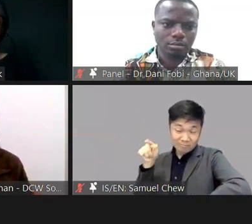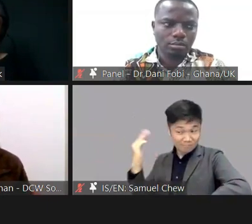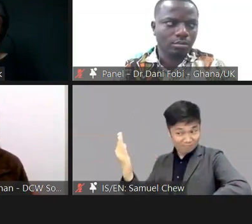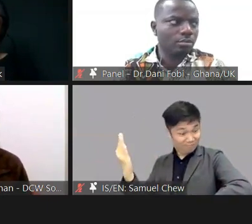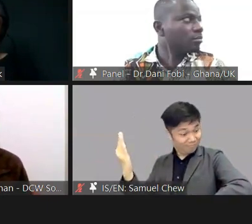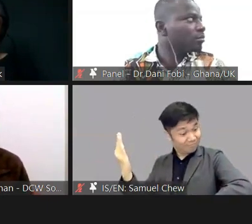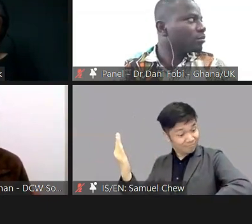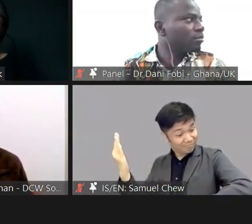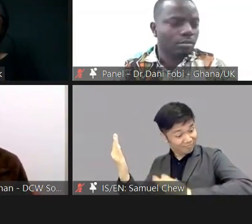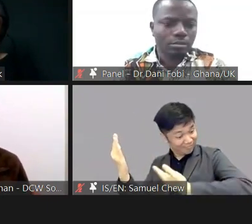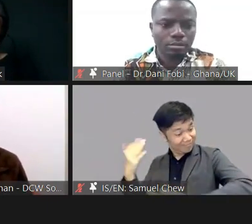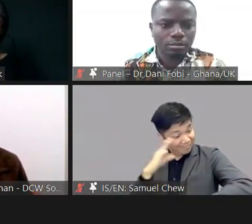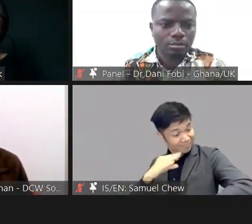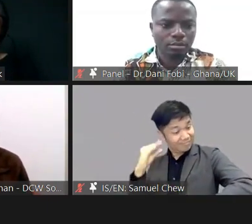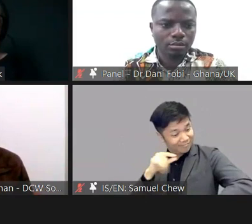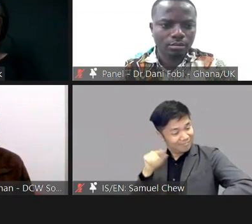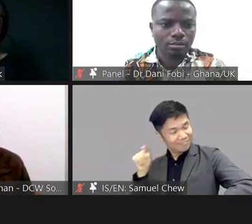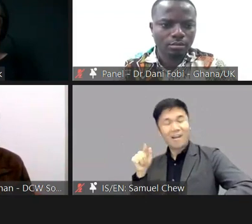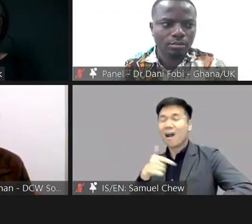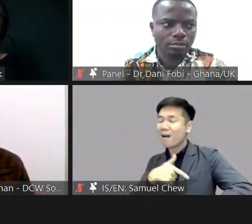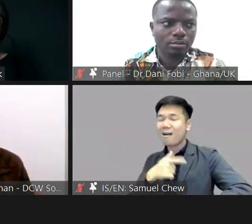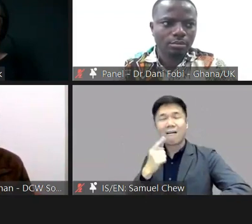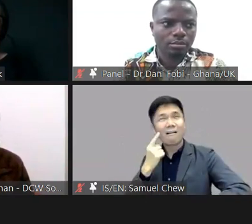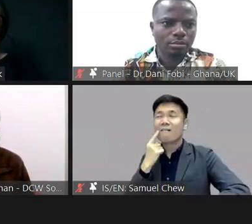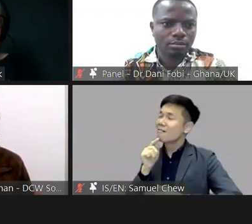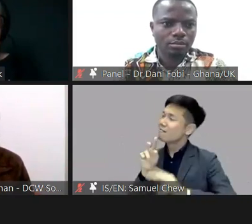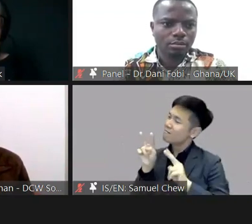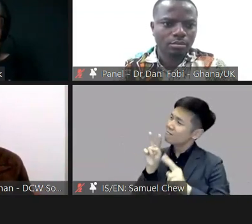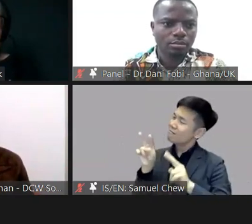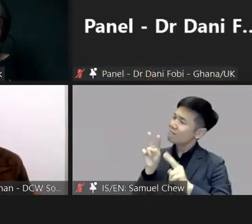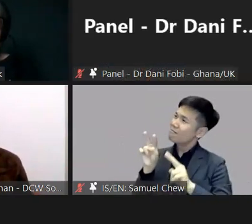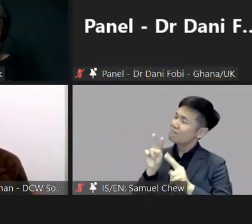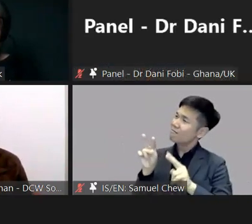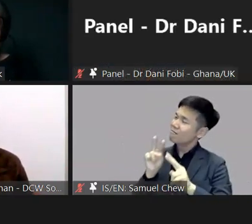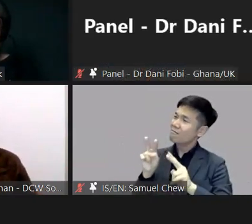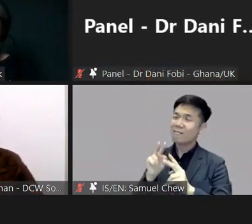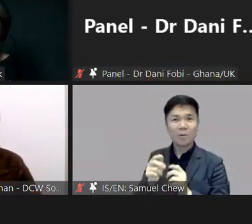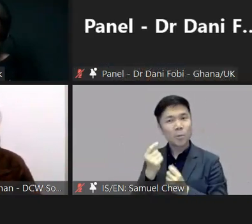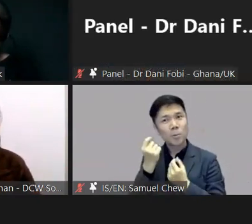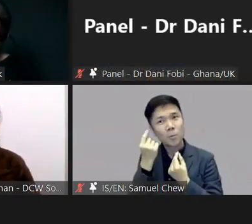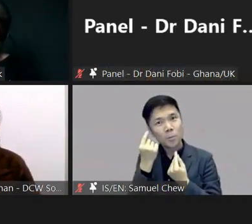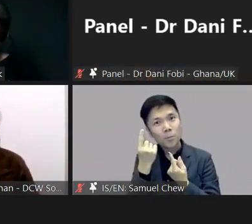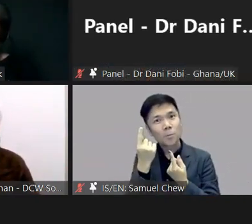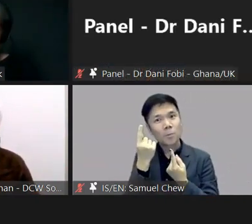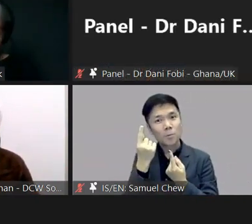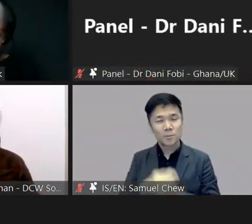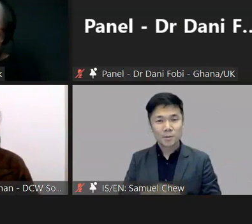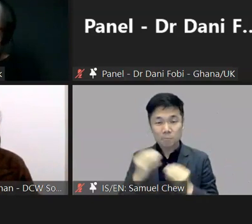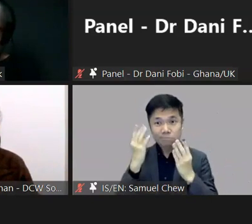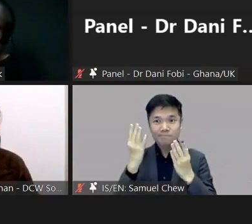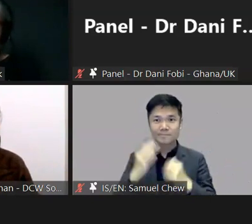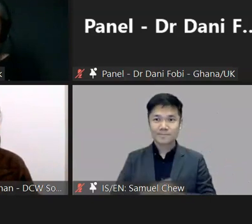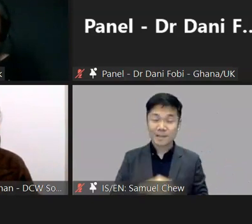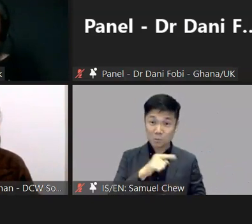the story, the more it starts to make sense to them. Yes, when you help the deaf child acquire language, it may